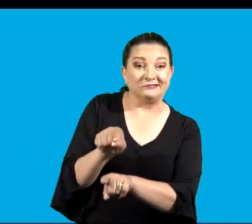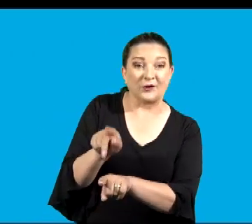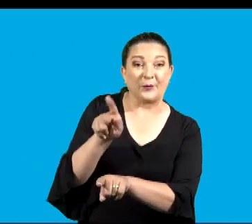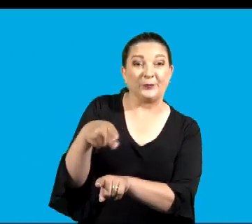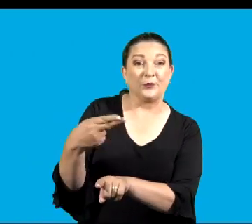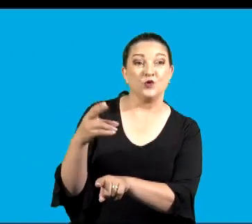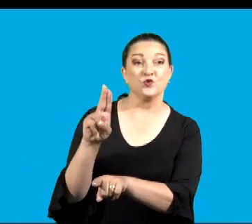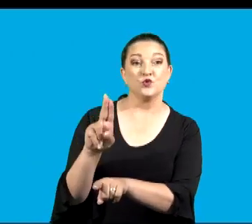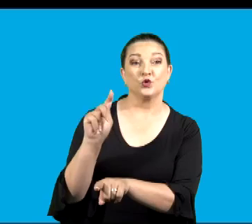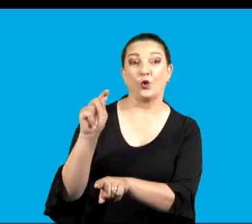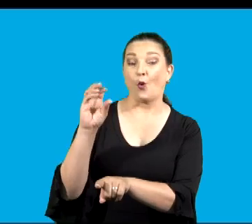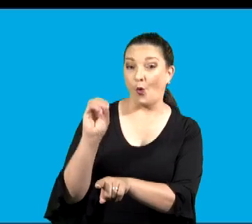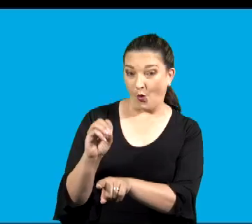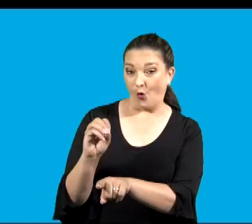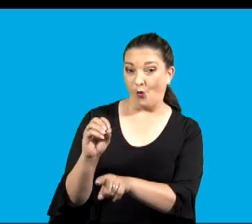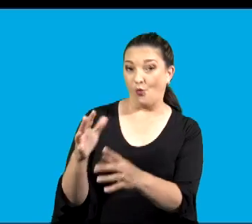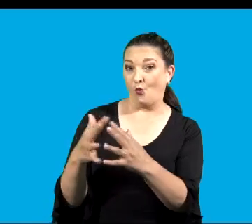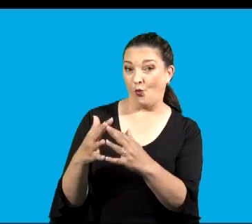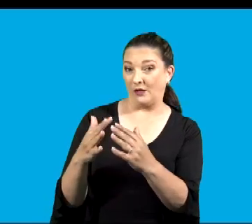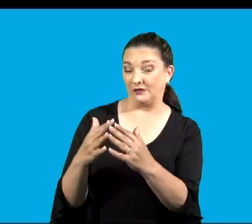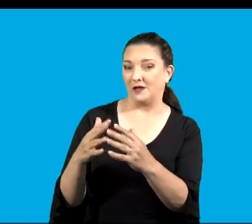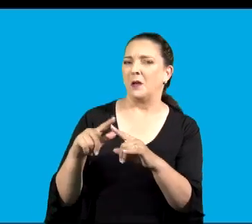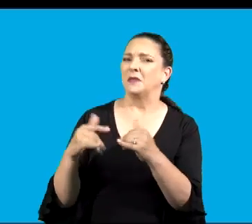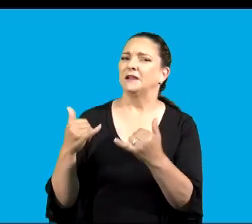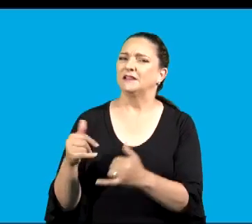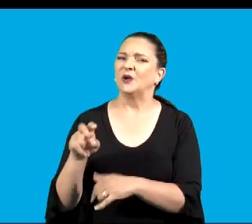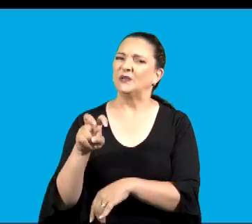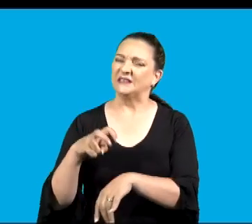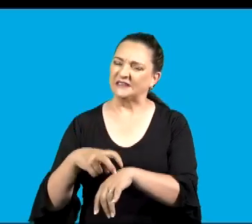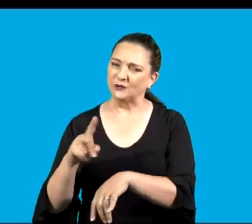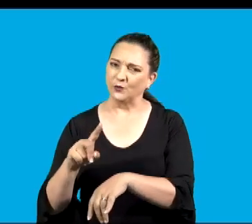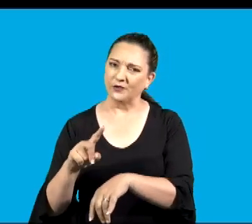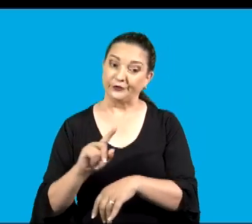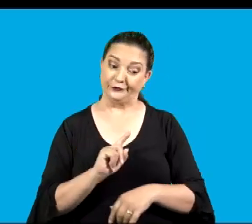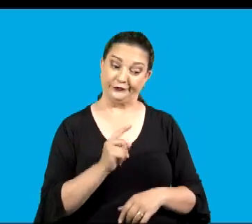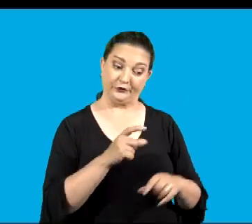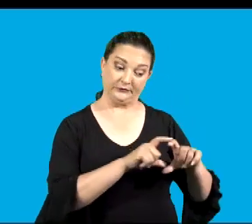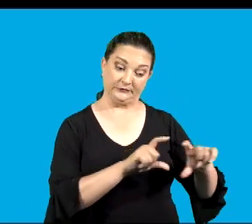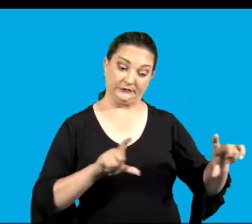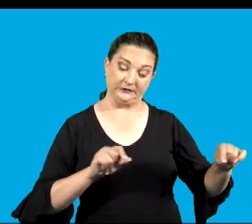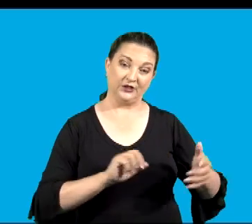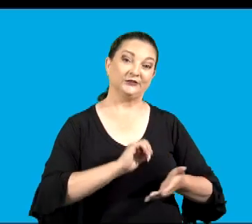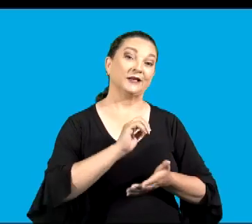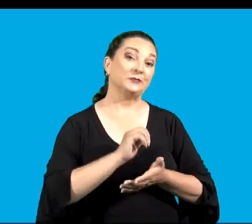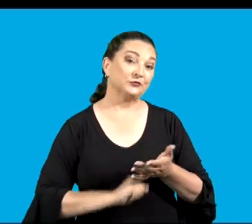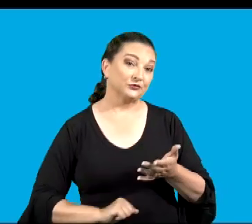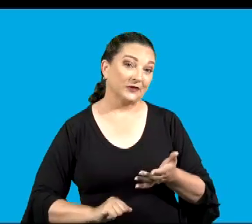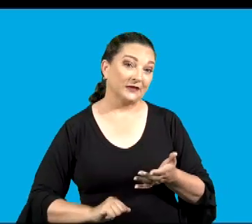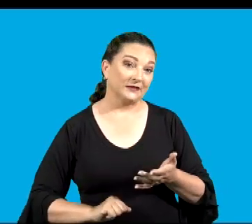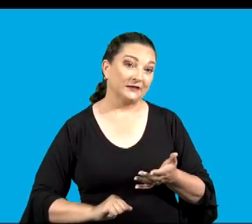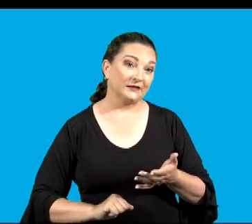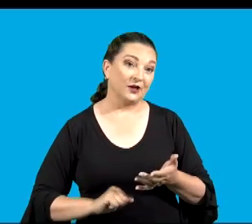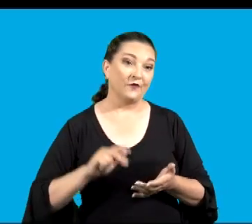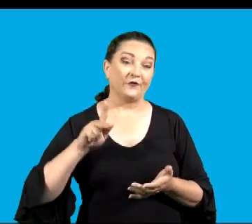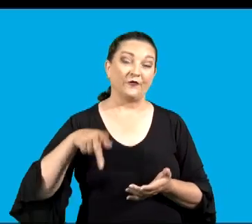wholesalers. Okay, so what do we do now? We come and subtract it first from